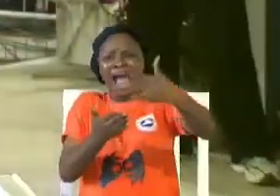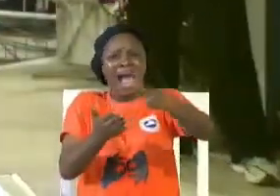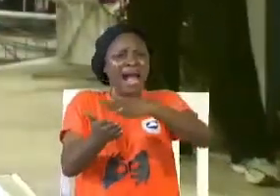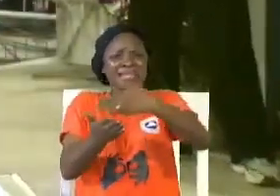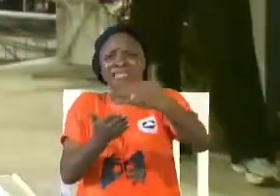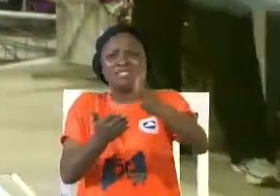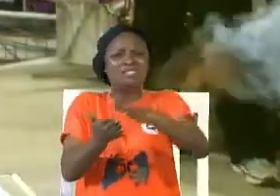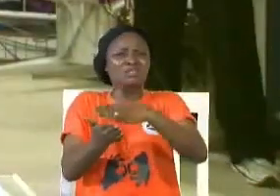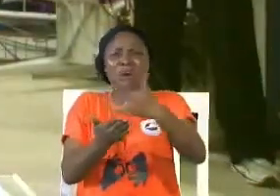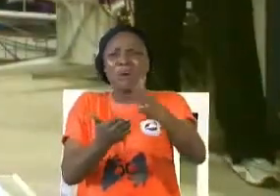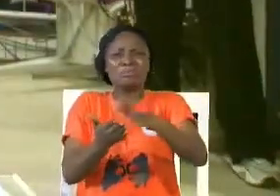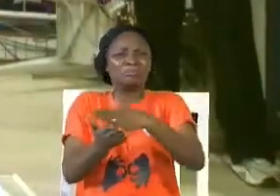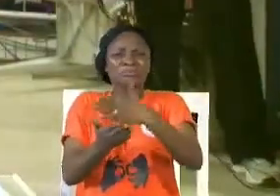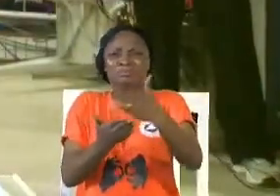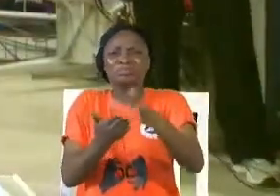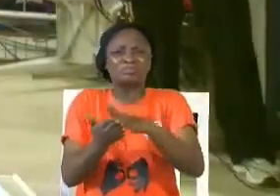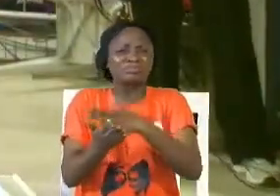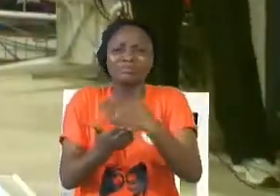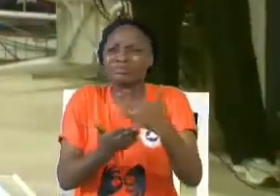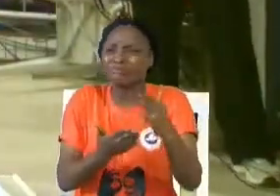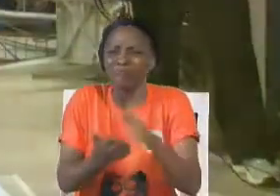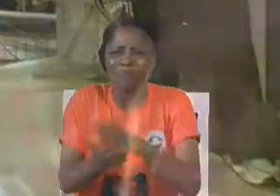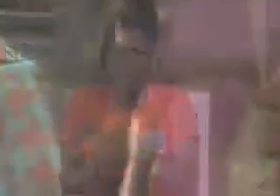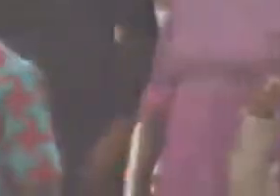This is my song,